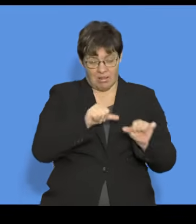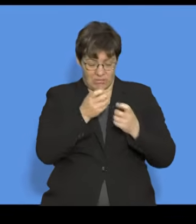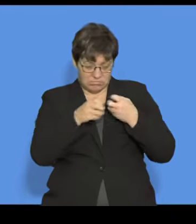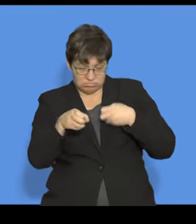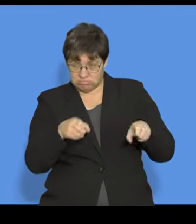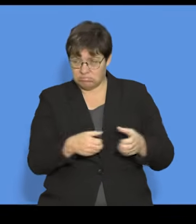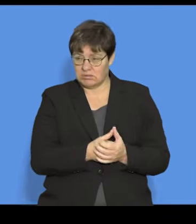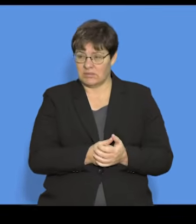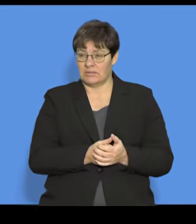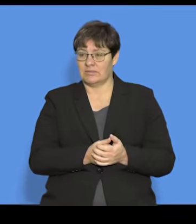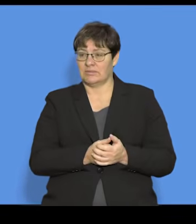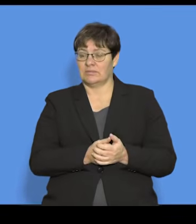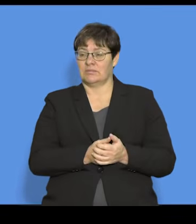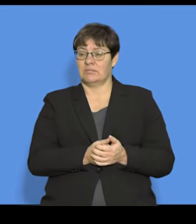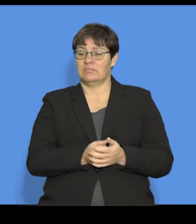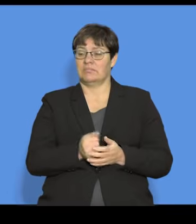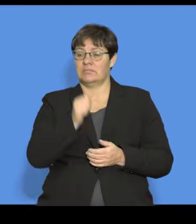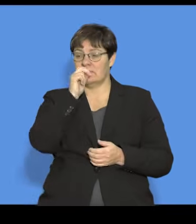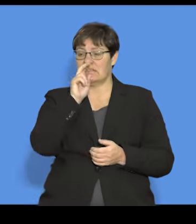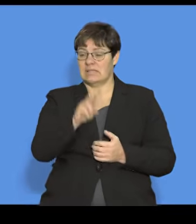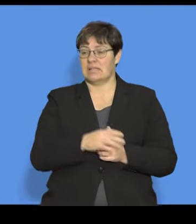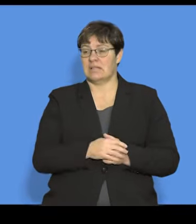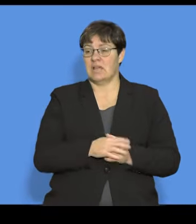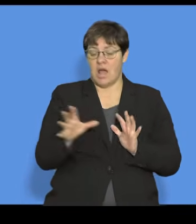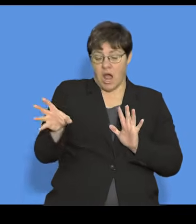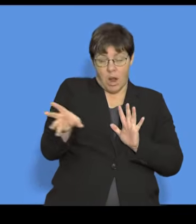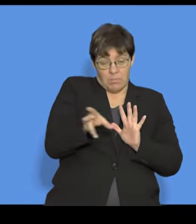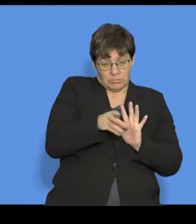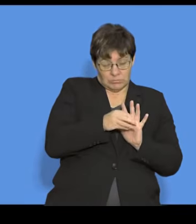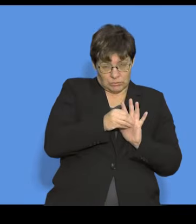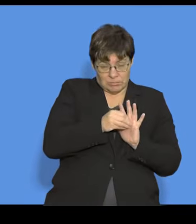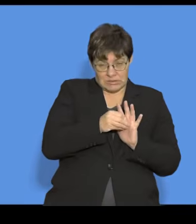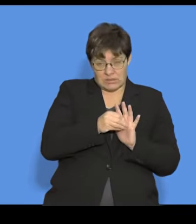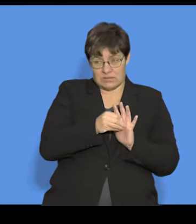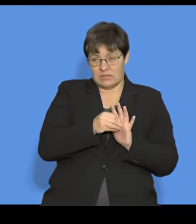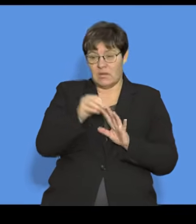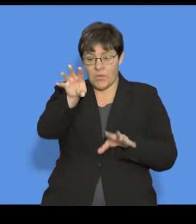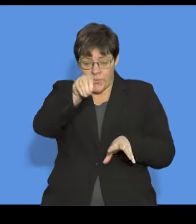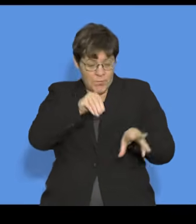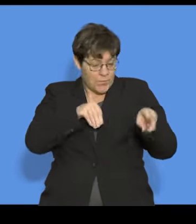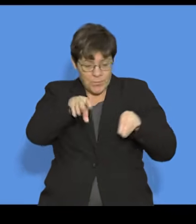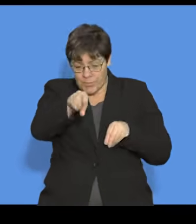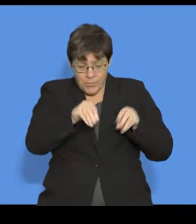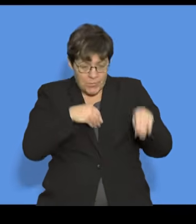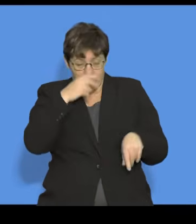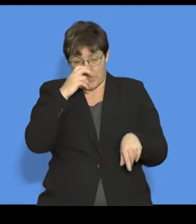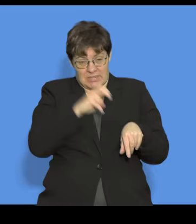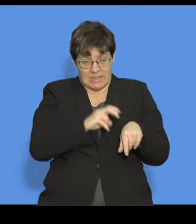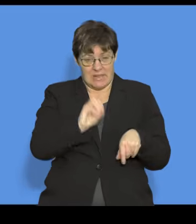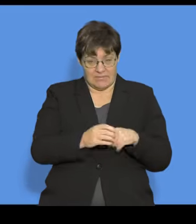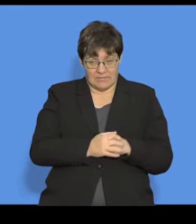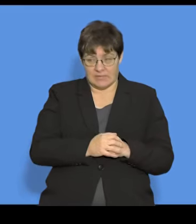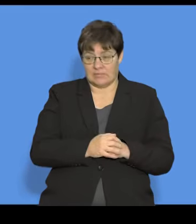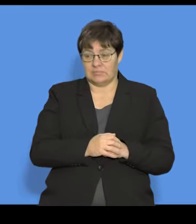as we mentioned there. We then see that the processes of these smaller molecules moving into the cells is referred to